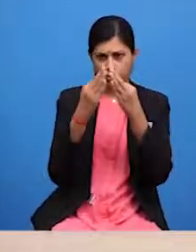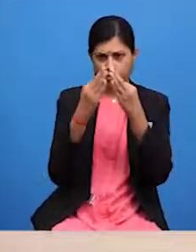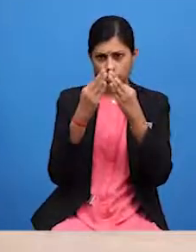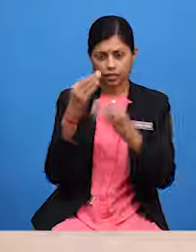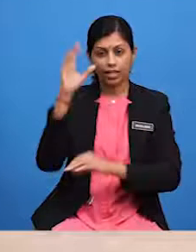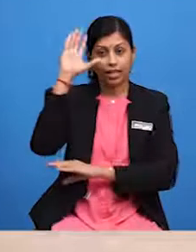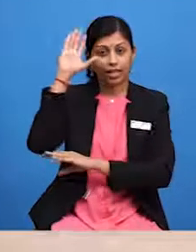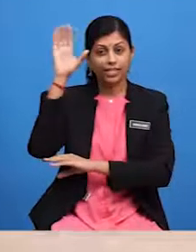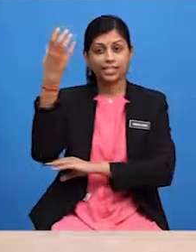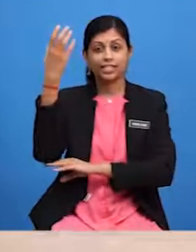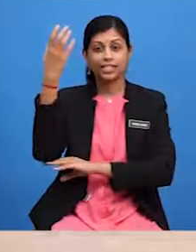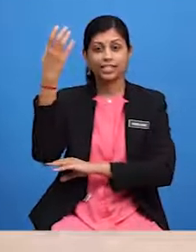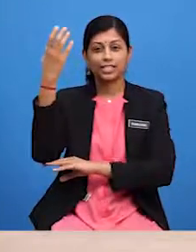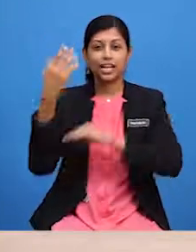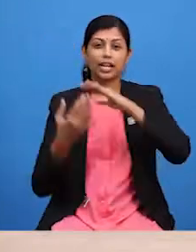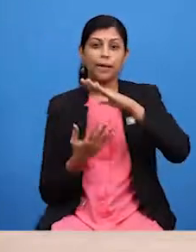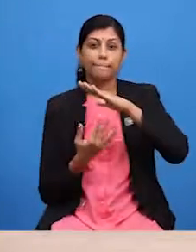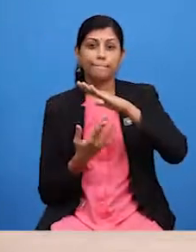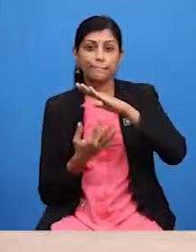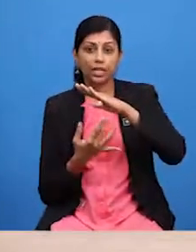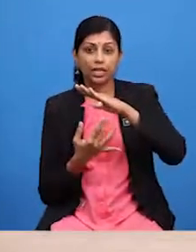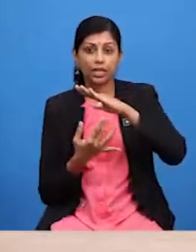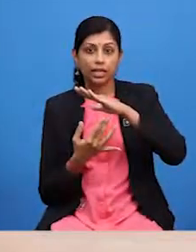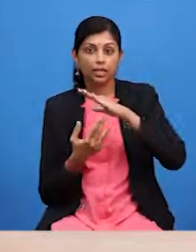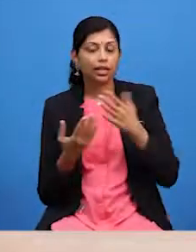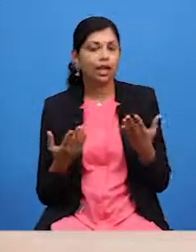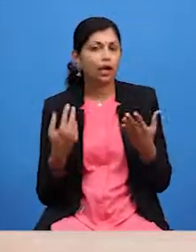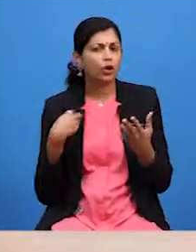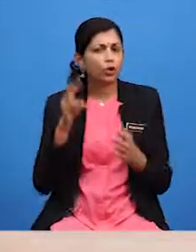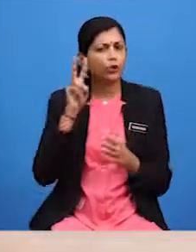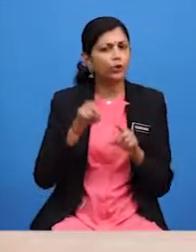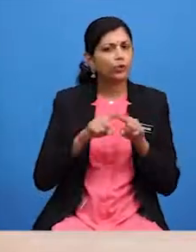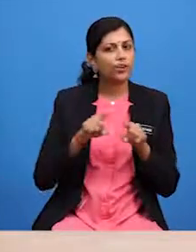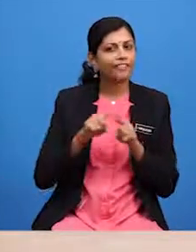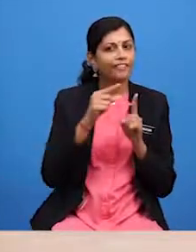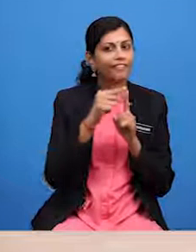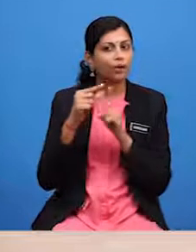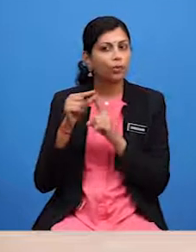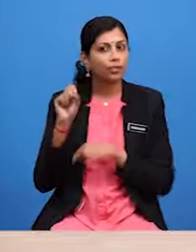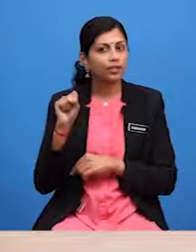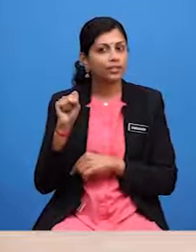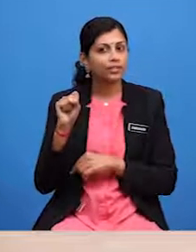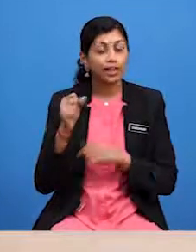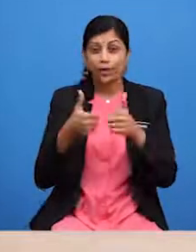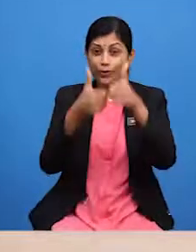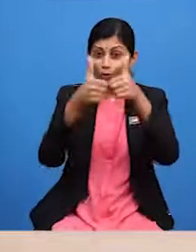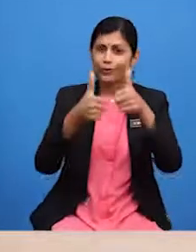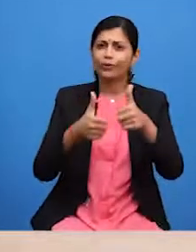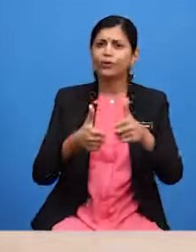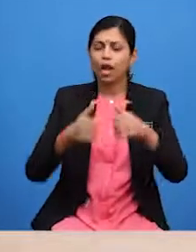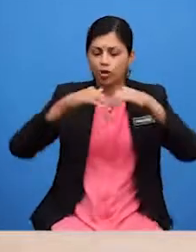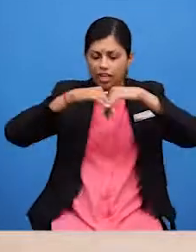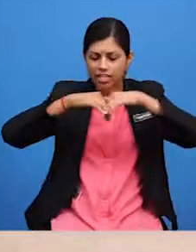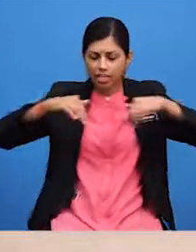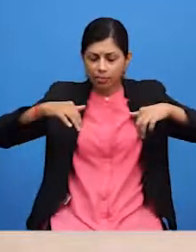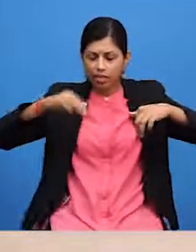sunburn. Can you find two different words in this word? Well done! Yes, we can separate the